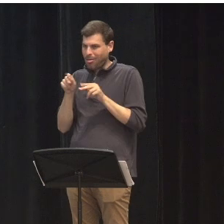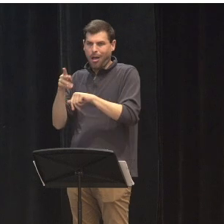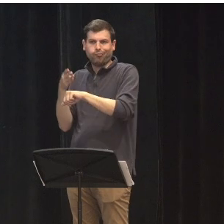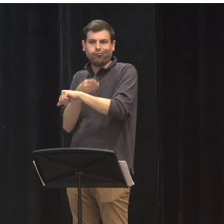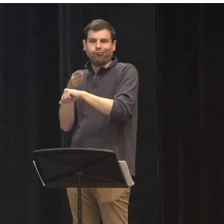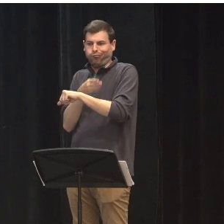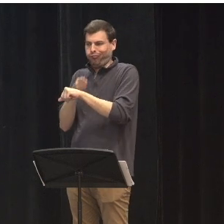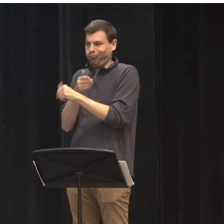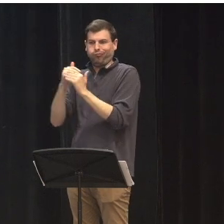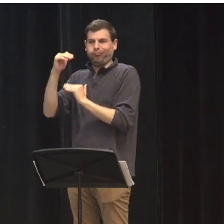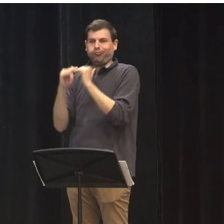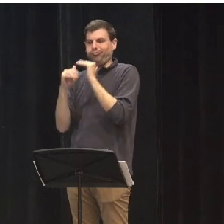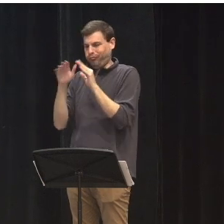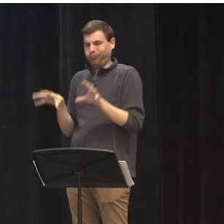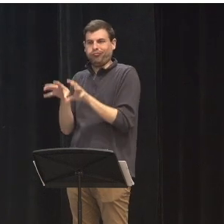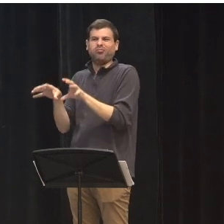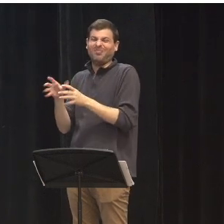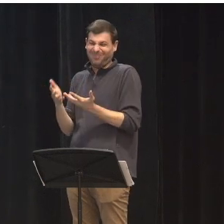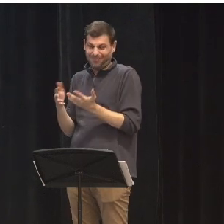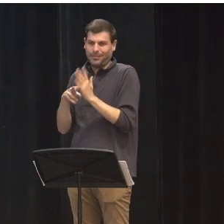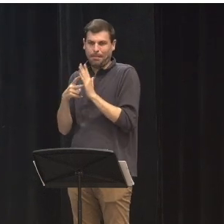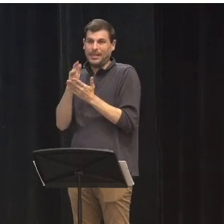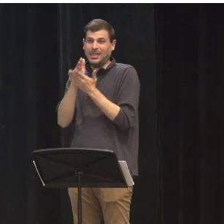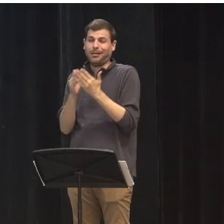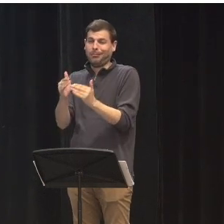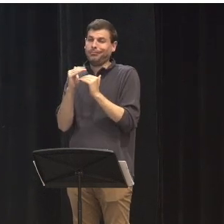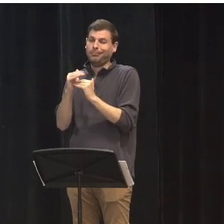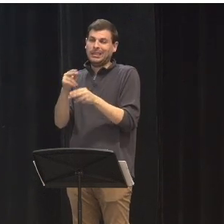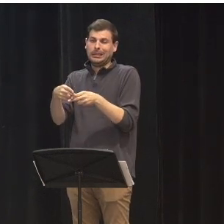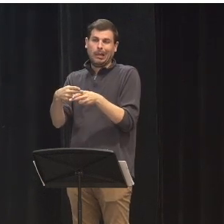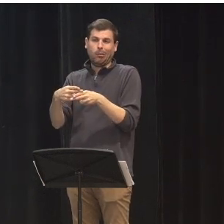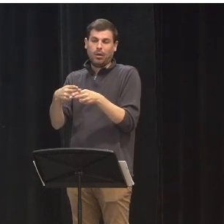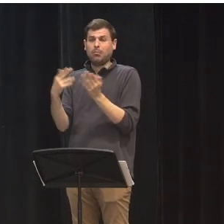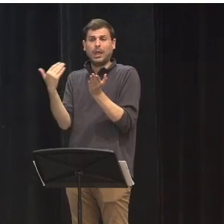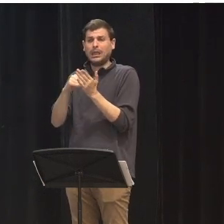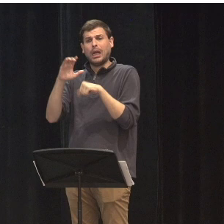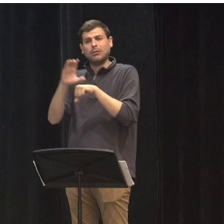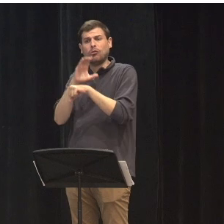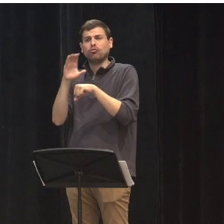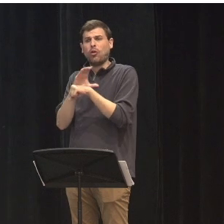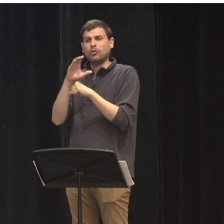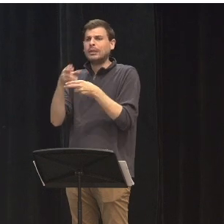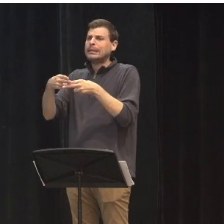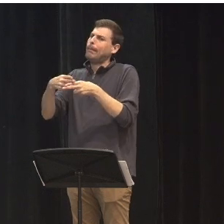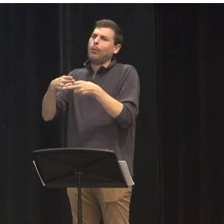temporary significant impacts due to the loss of this space. It's an extensive construction phasing coordination between,